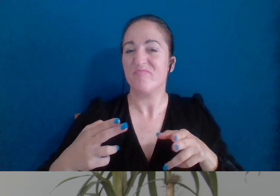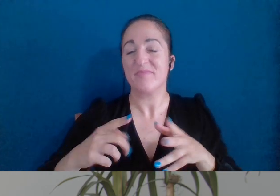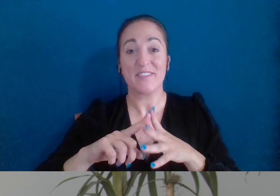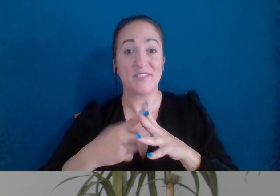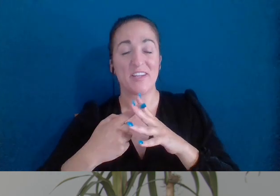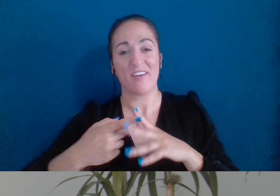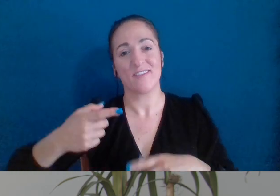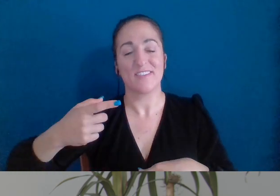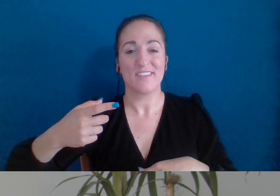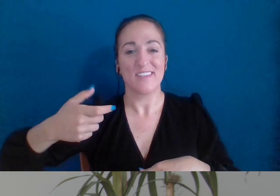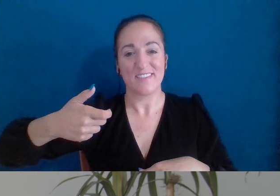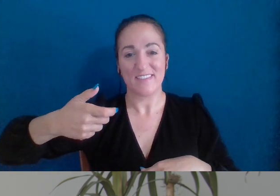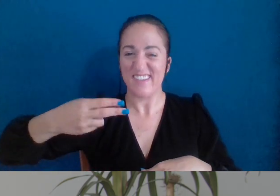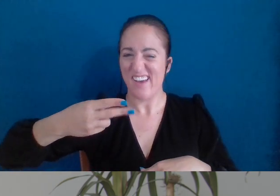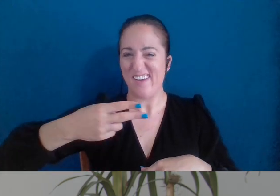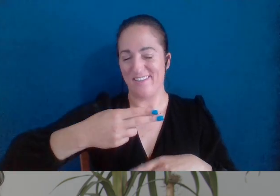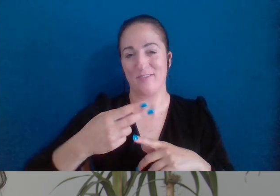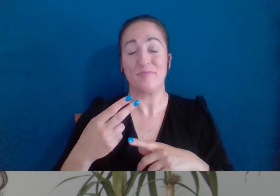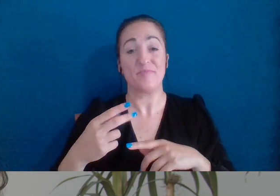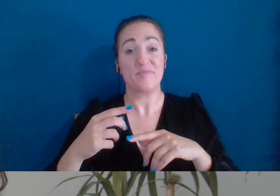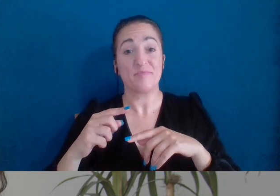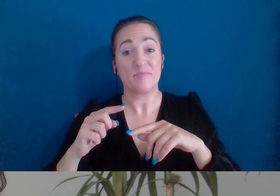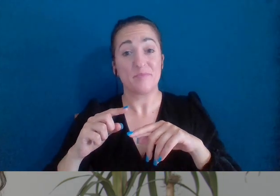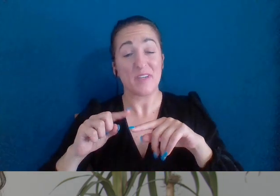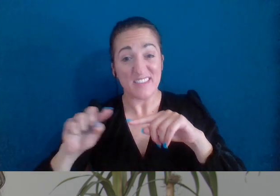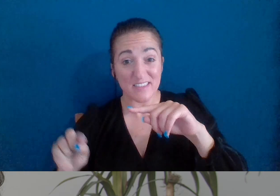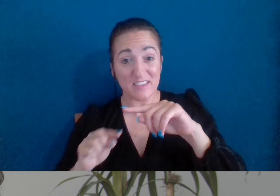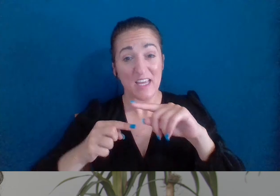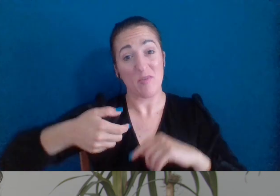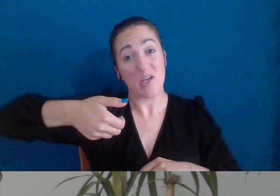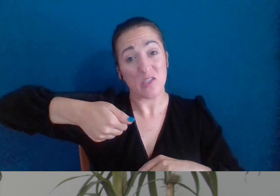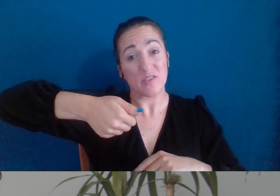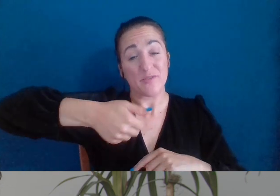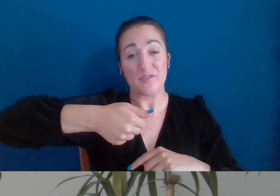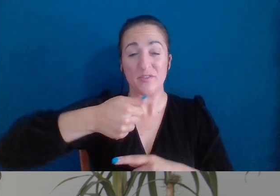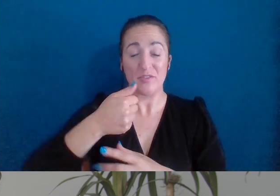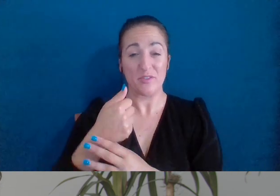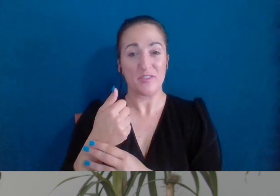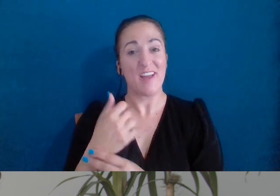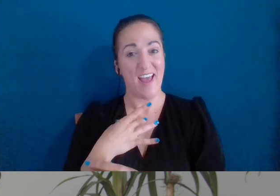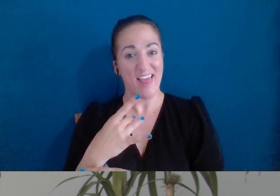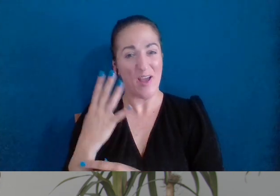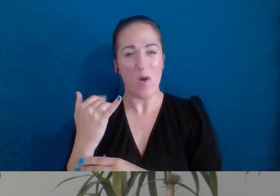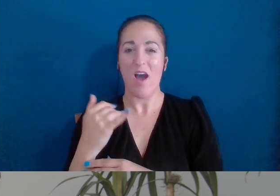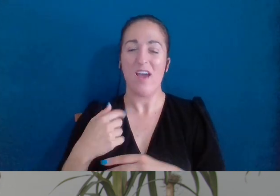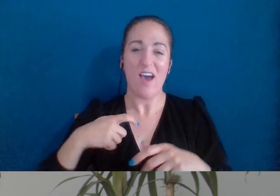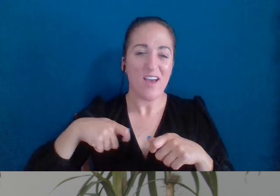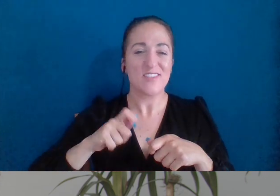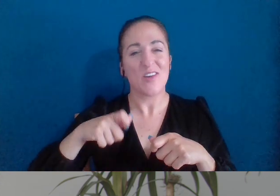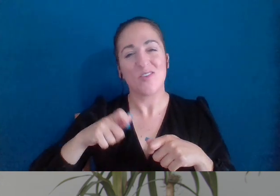So these scissors are great for me because sometimes my hands hurt from a lot of sewing.